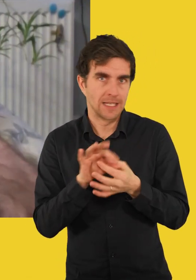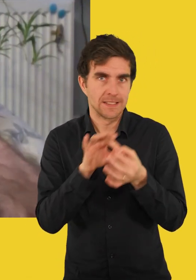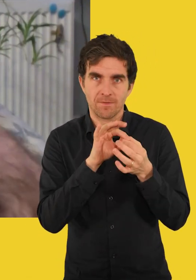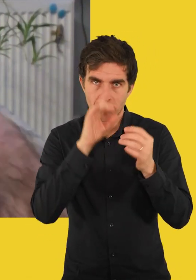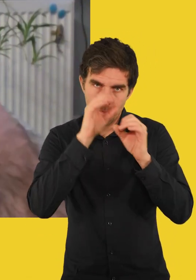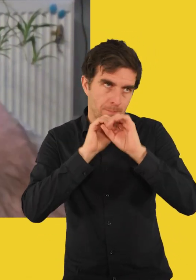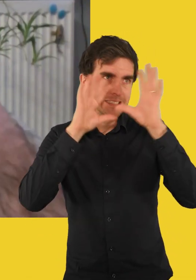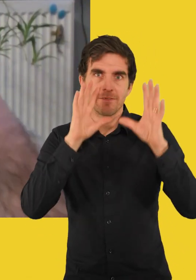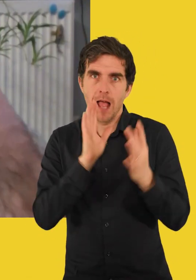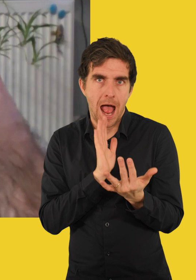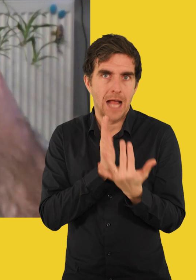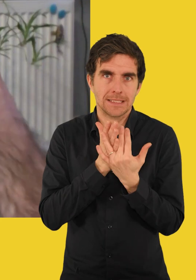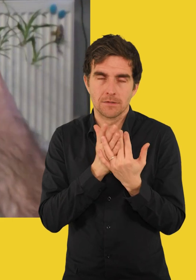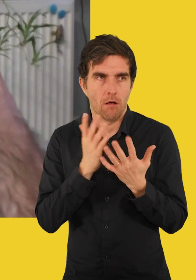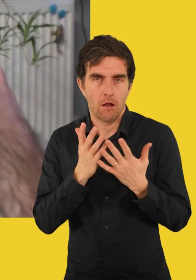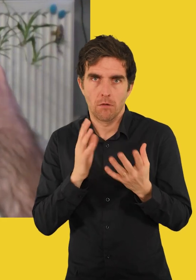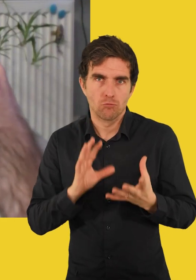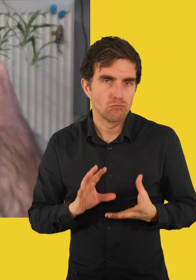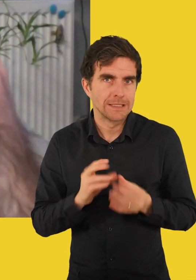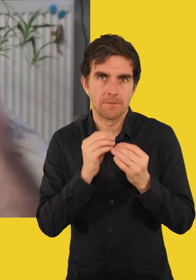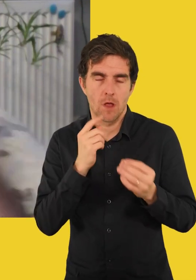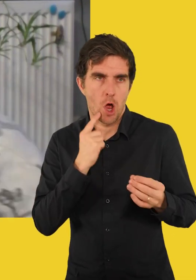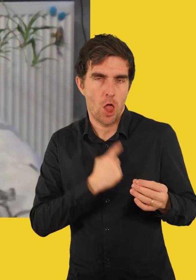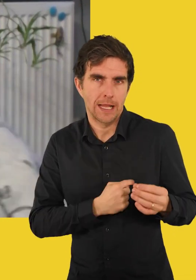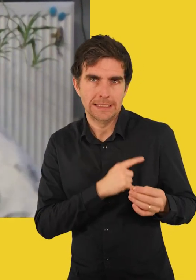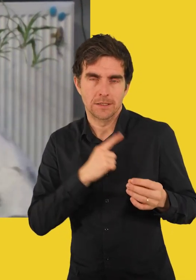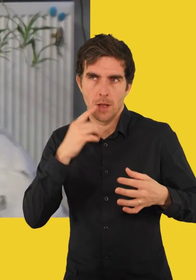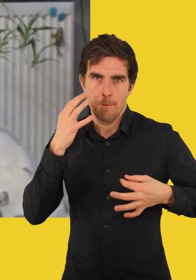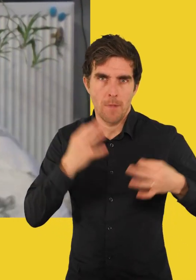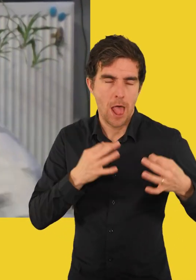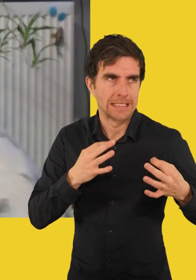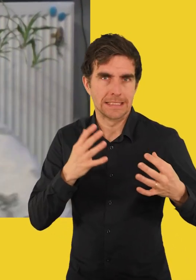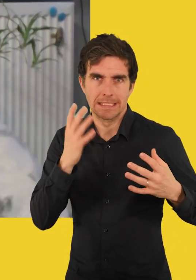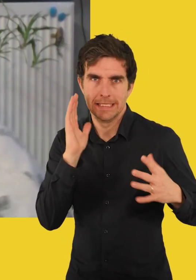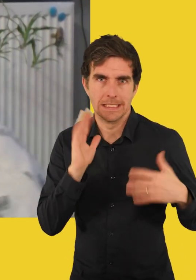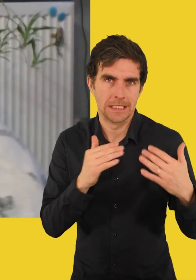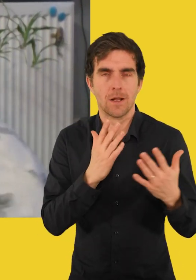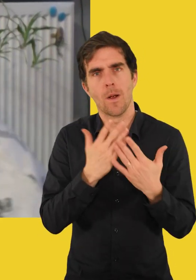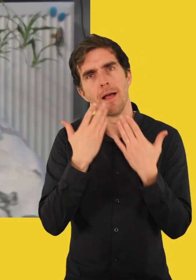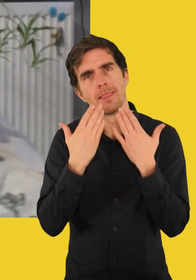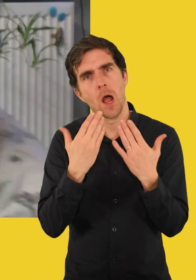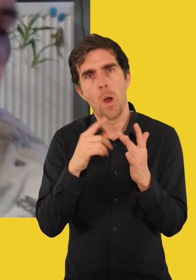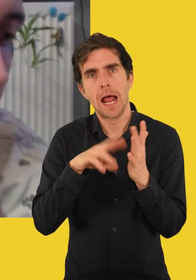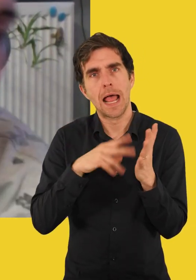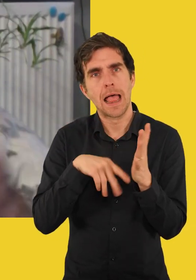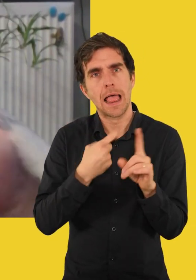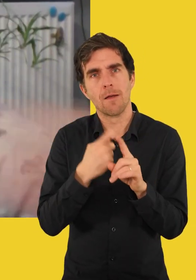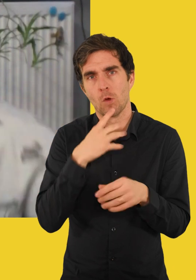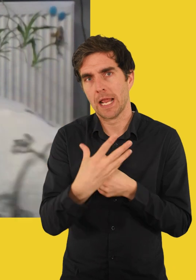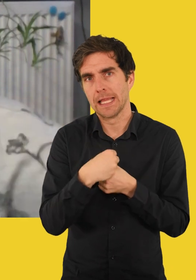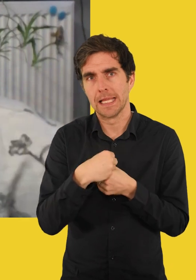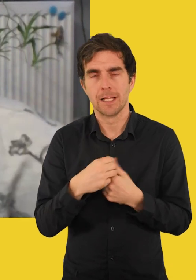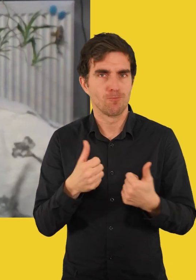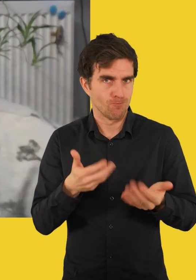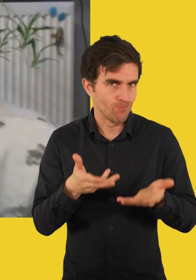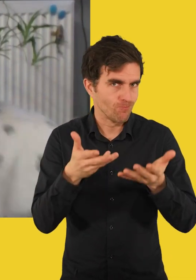imagination, and accessibility that is creative, honest, and politically articulate. Thank you for joining us, Inc. I will let you